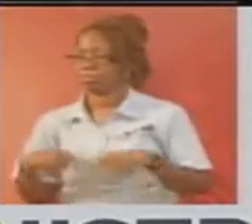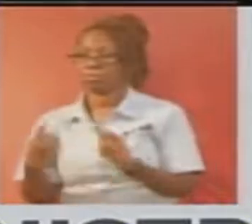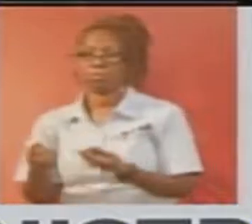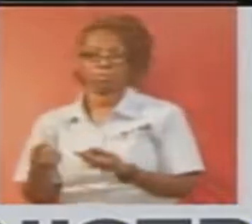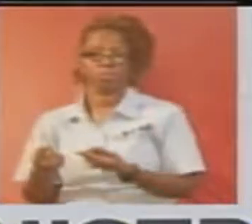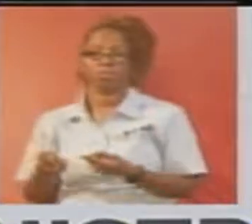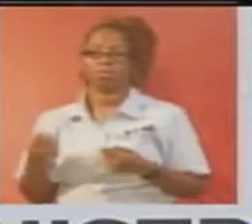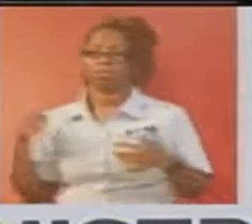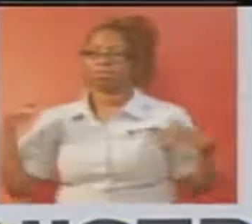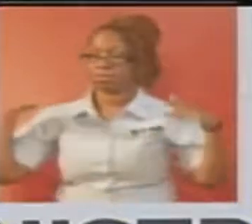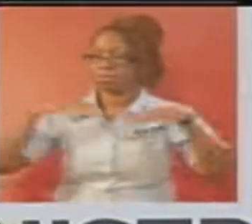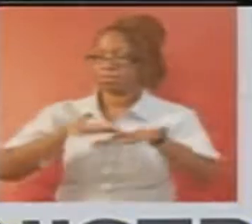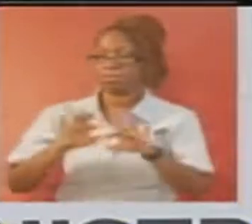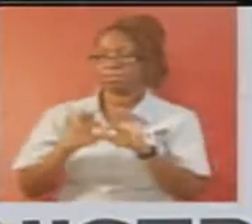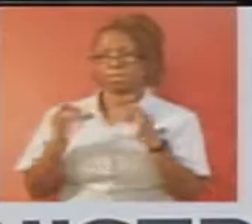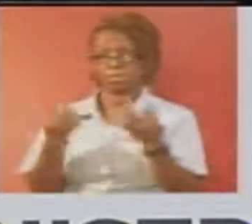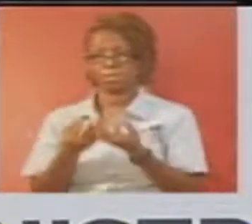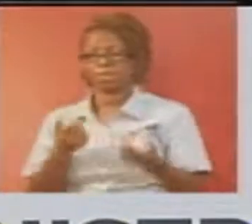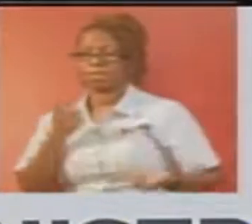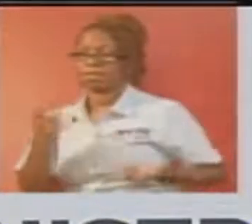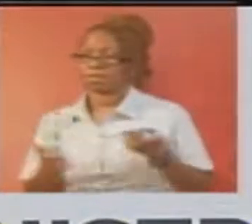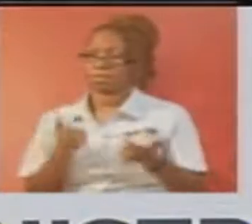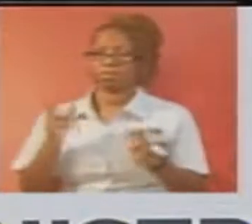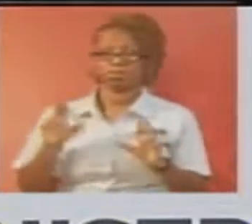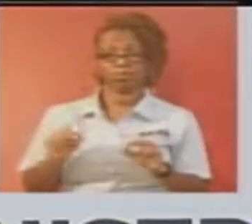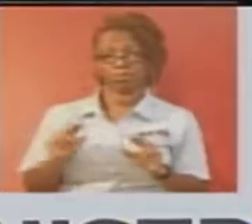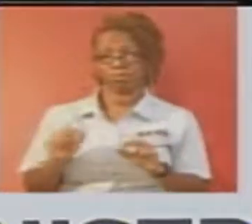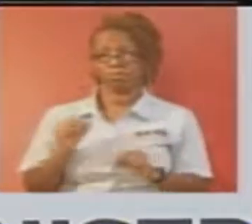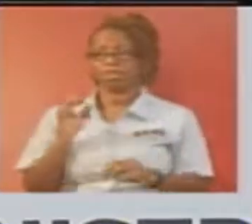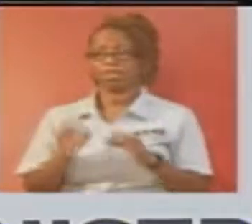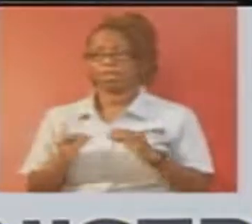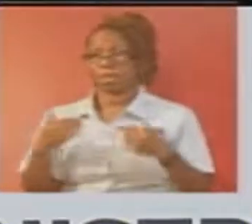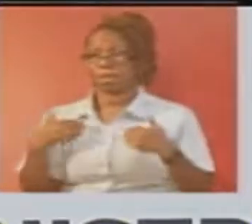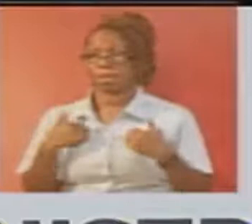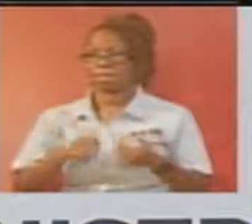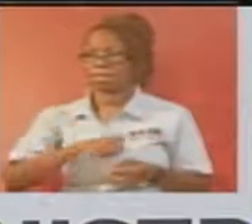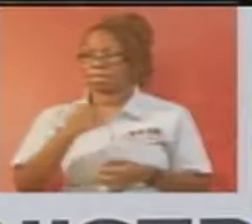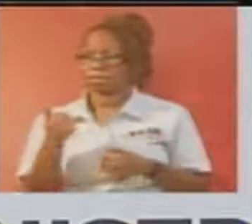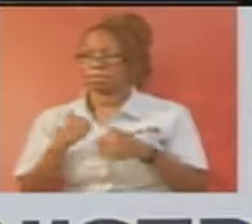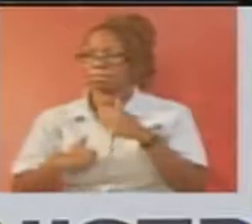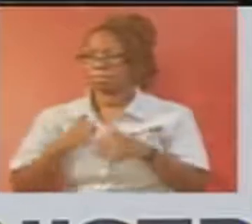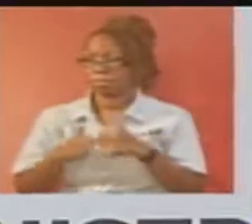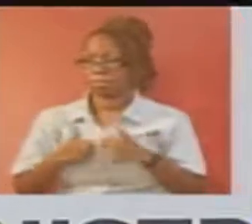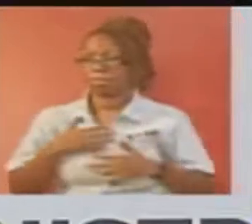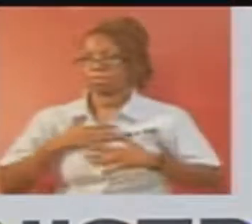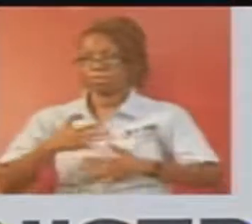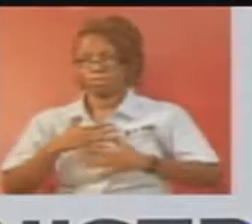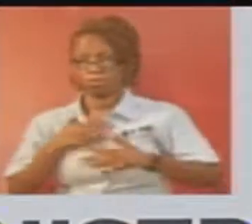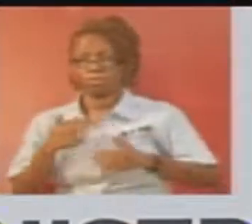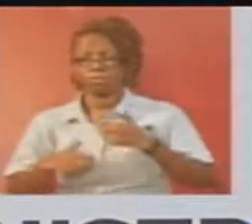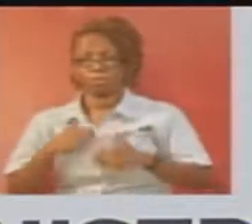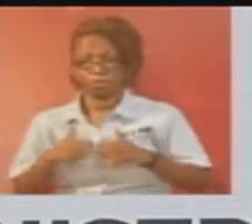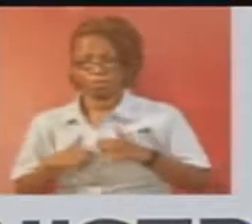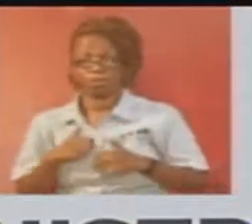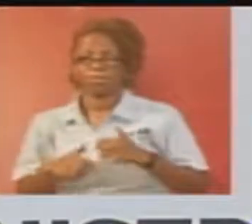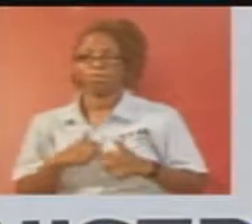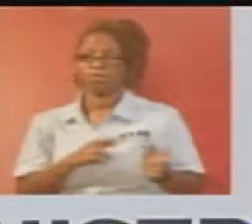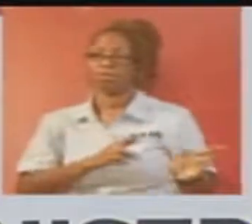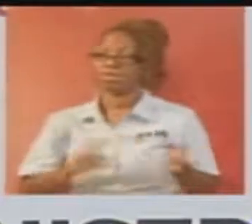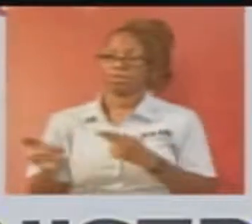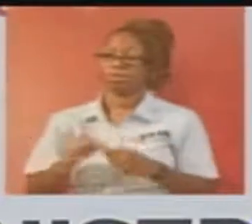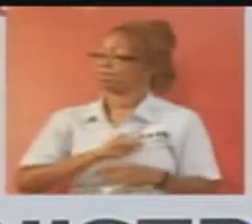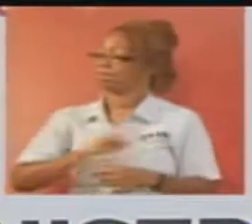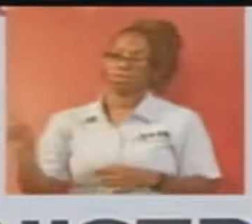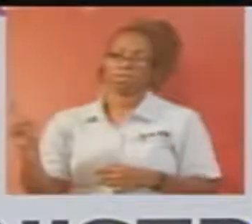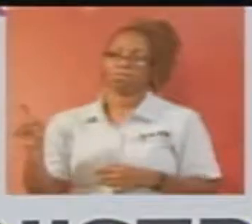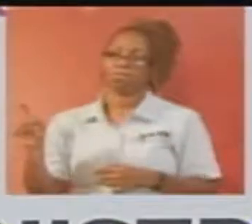of breath, any sort of discomfort, then you reach out to the public health system and they will provide guidance on what to do